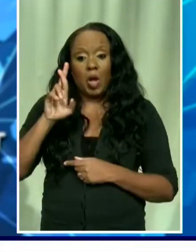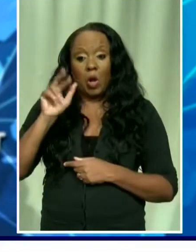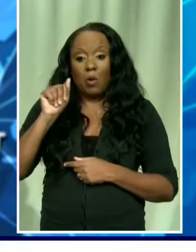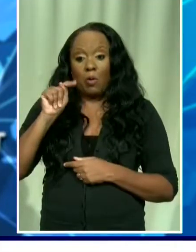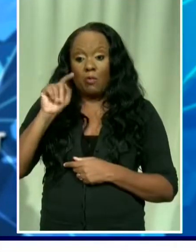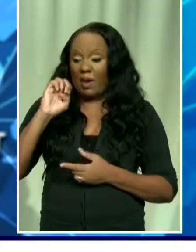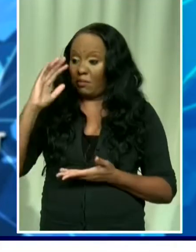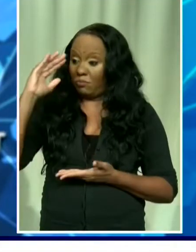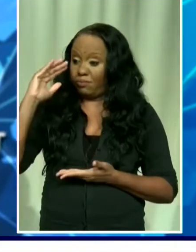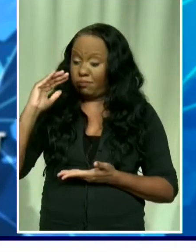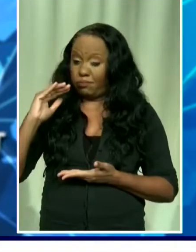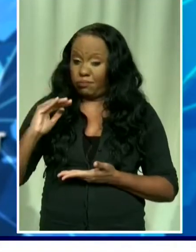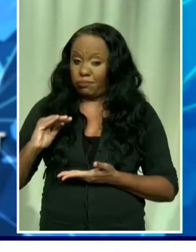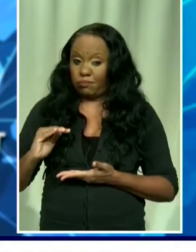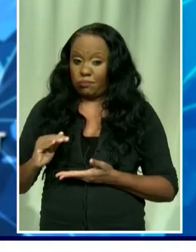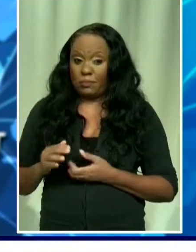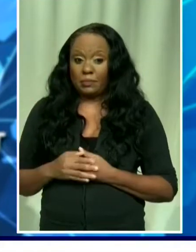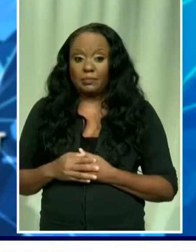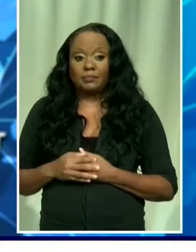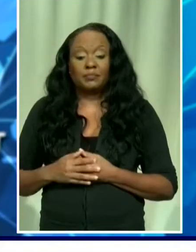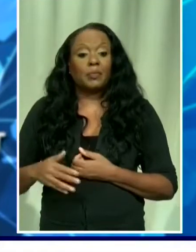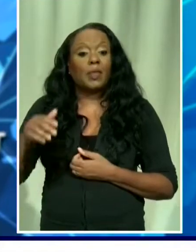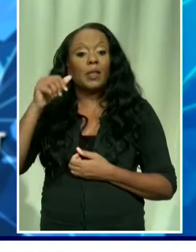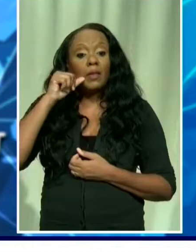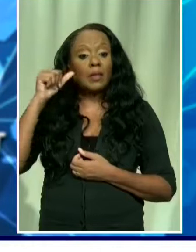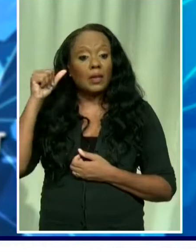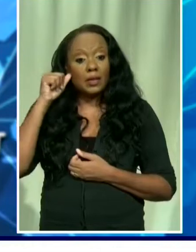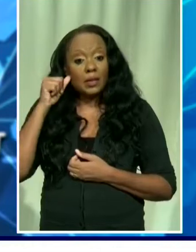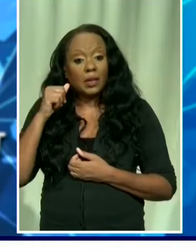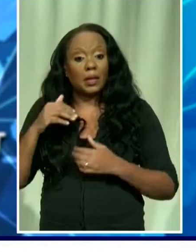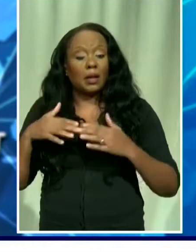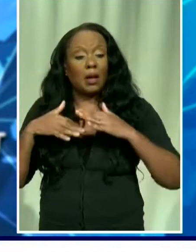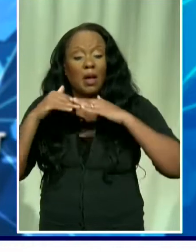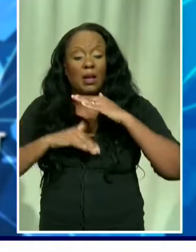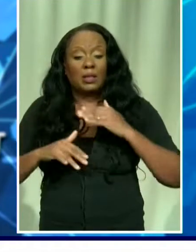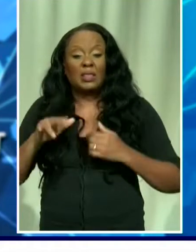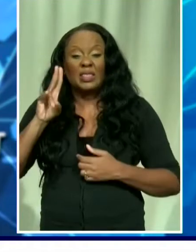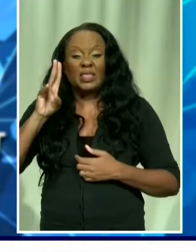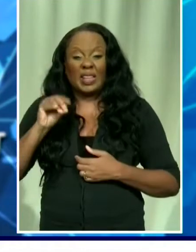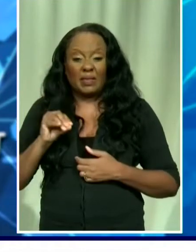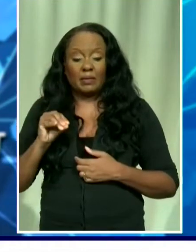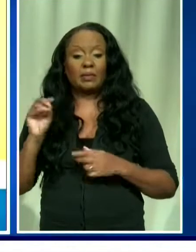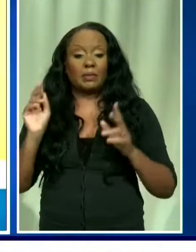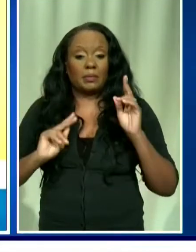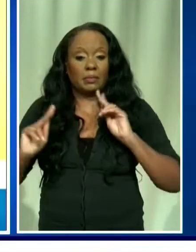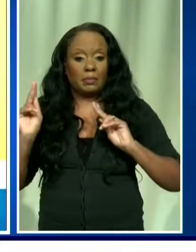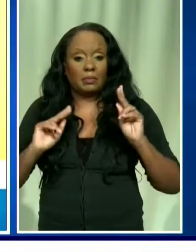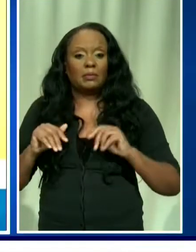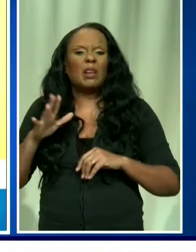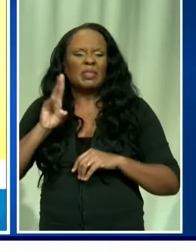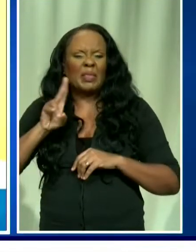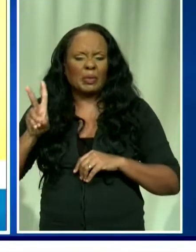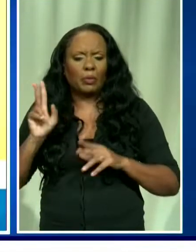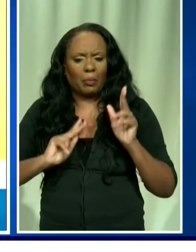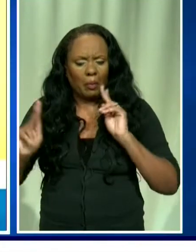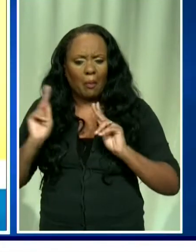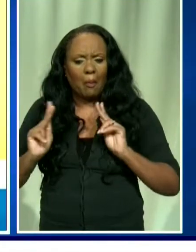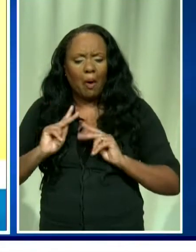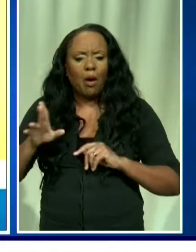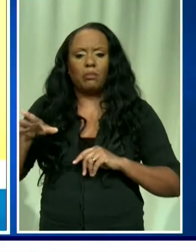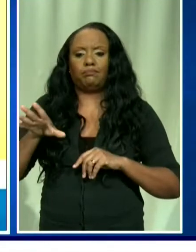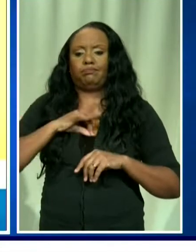explain the 72 positive cases reported for yesterday. They came from the 485 tests conducted by